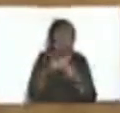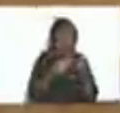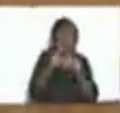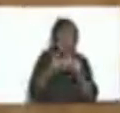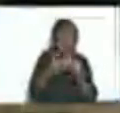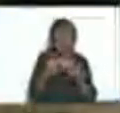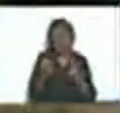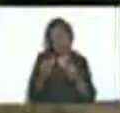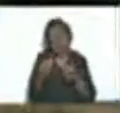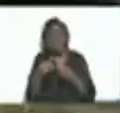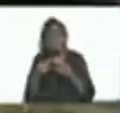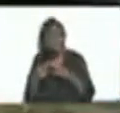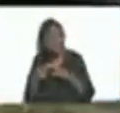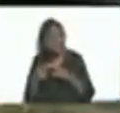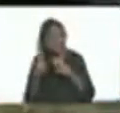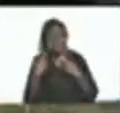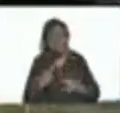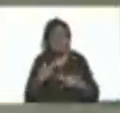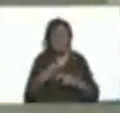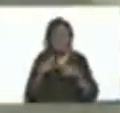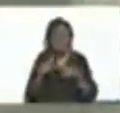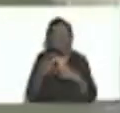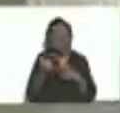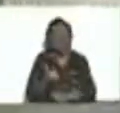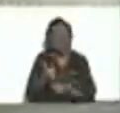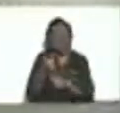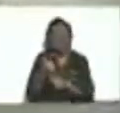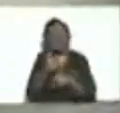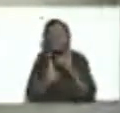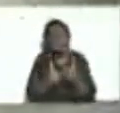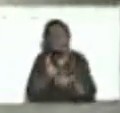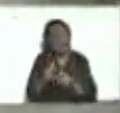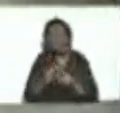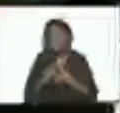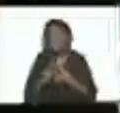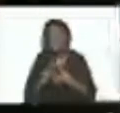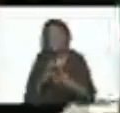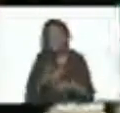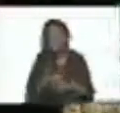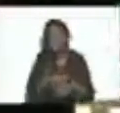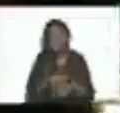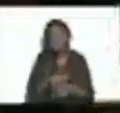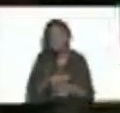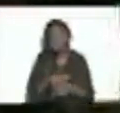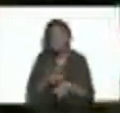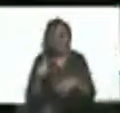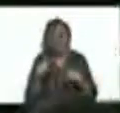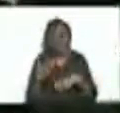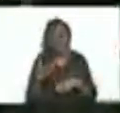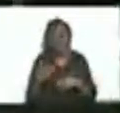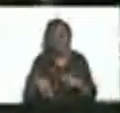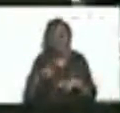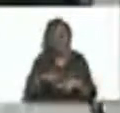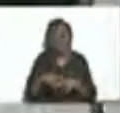provided assistance. He admits, though, the process has been slow. We have now ramped up our home repair programs on both Grand Bahama and